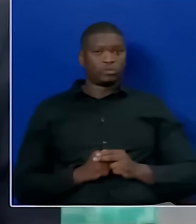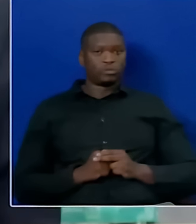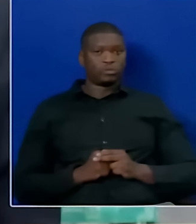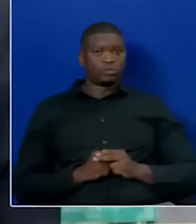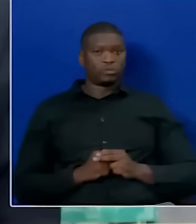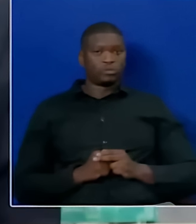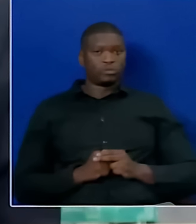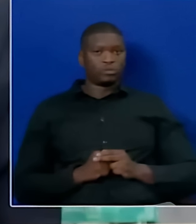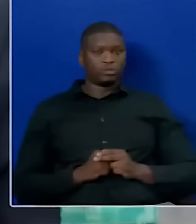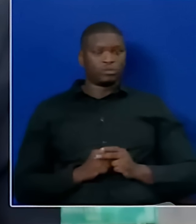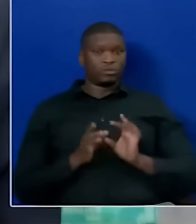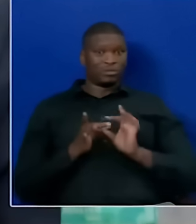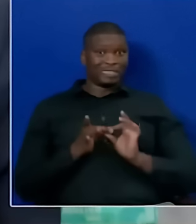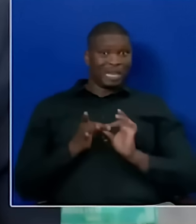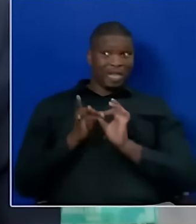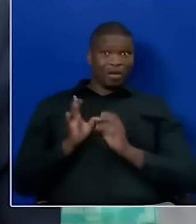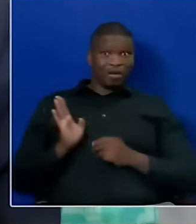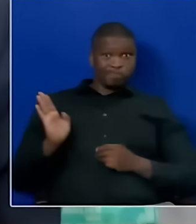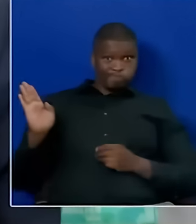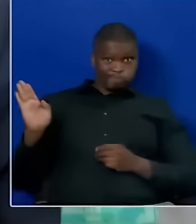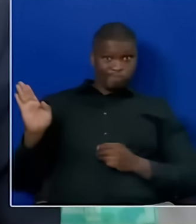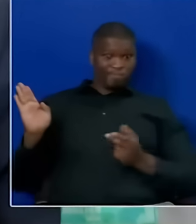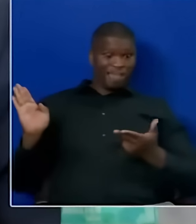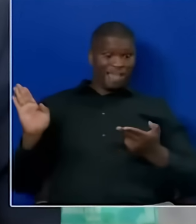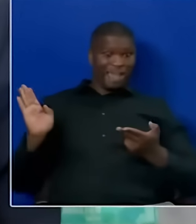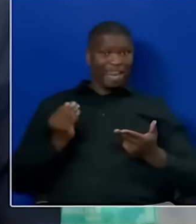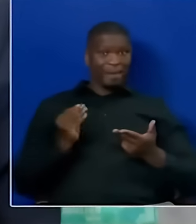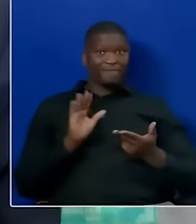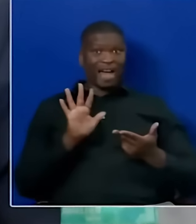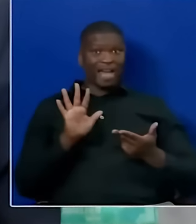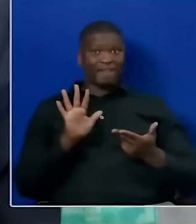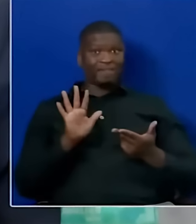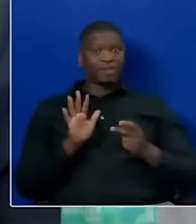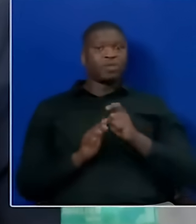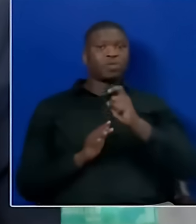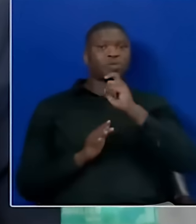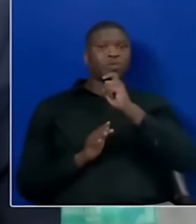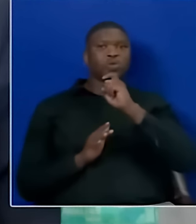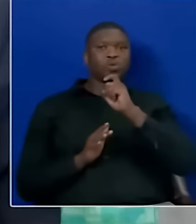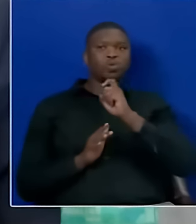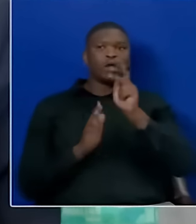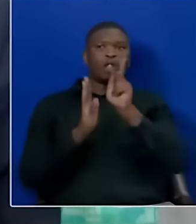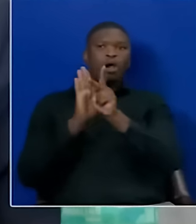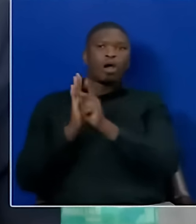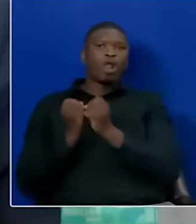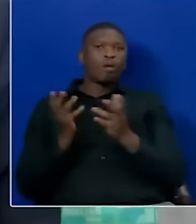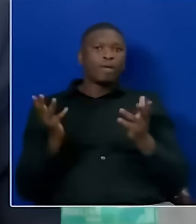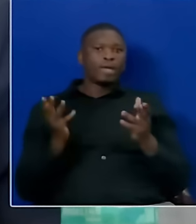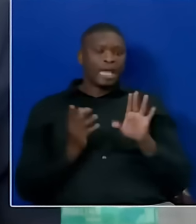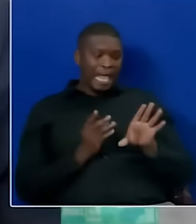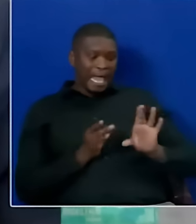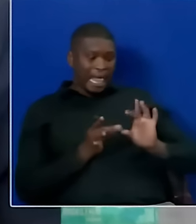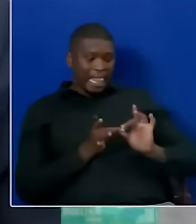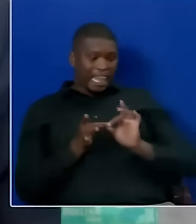linkages for gun 5, there were 3 additional firearms or cases that are